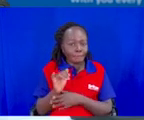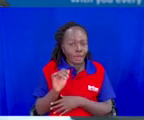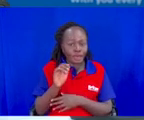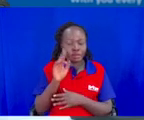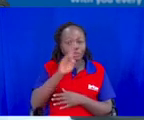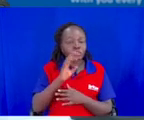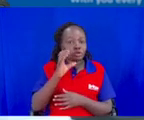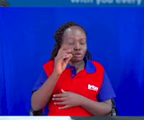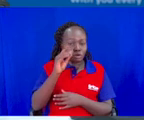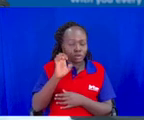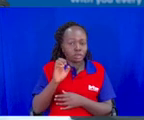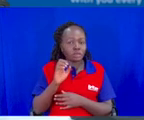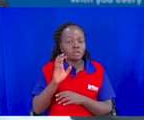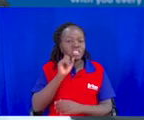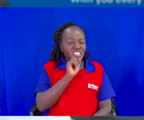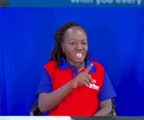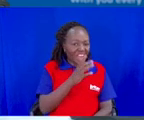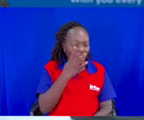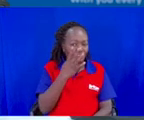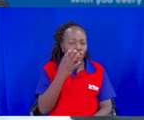USSD code